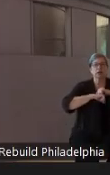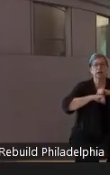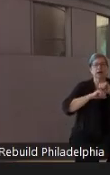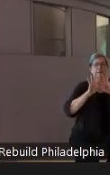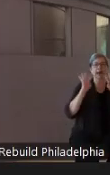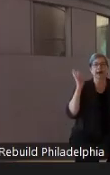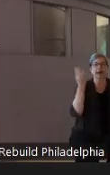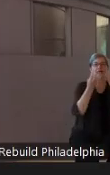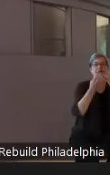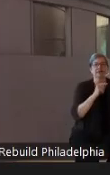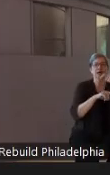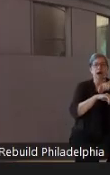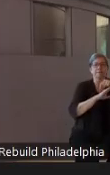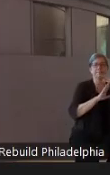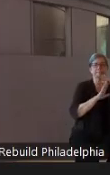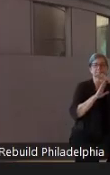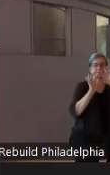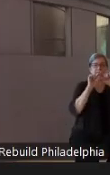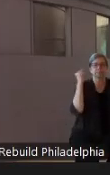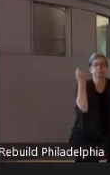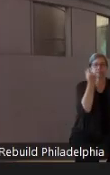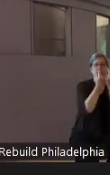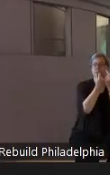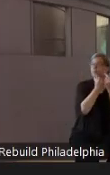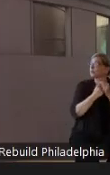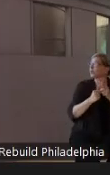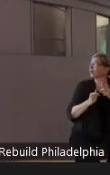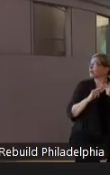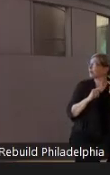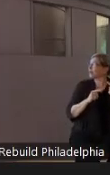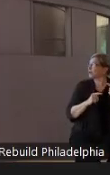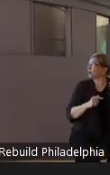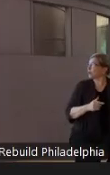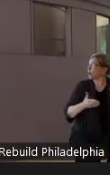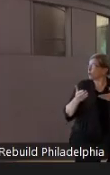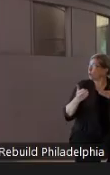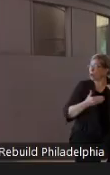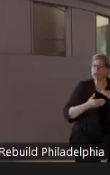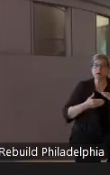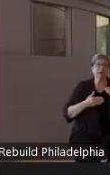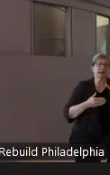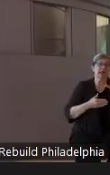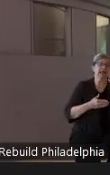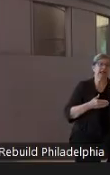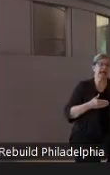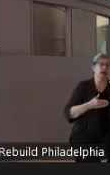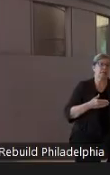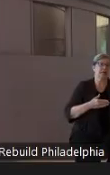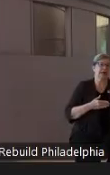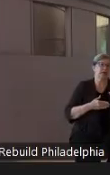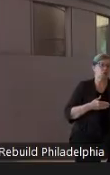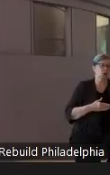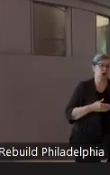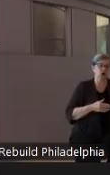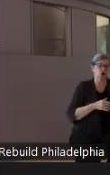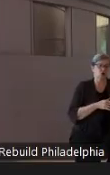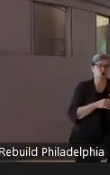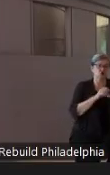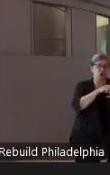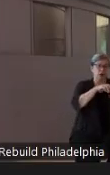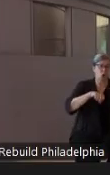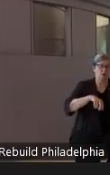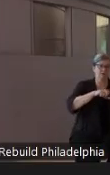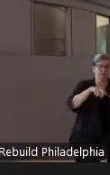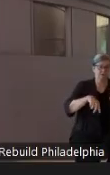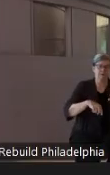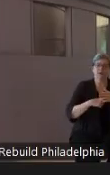at the left there is the nice welcoming canopy at the main entry and the drop-off circle. And then you can see